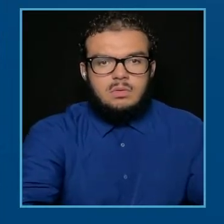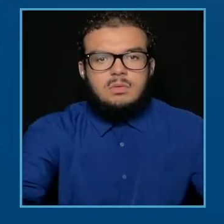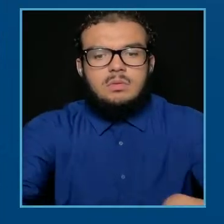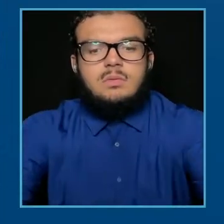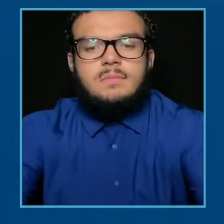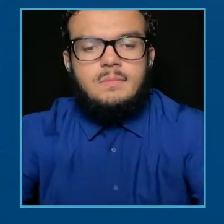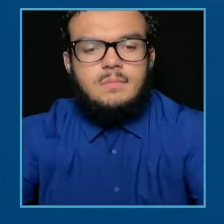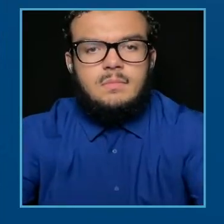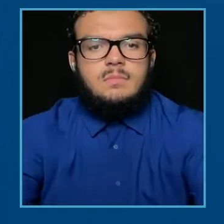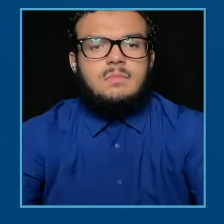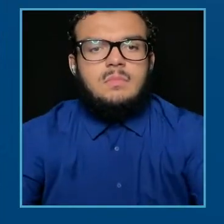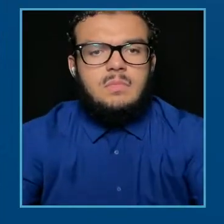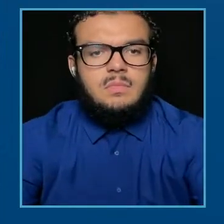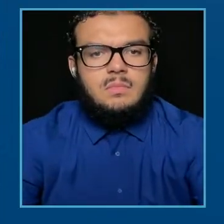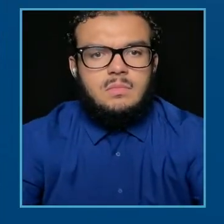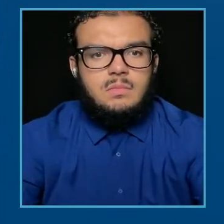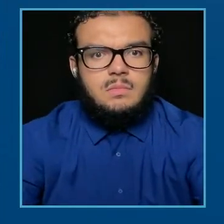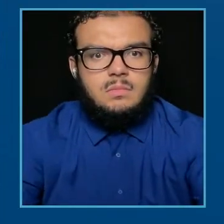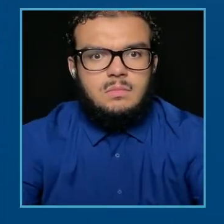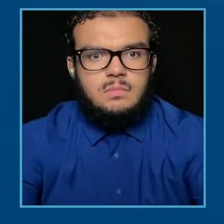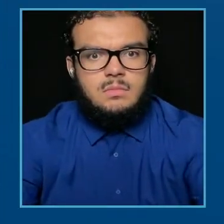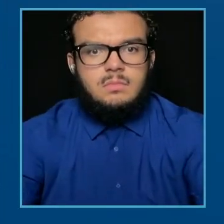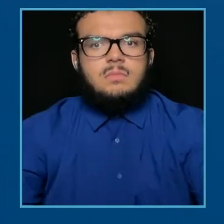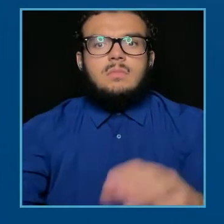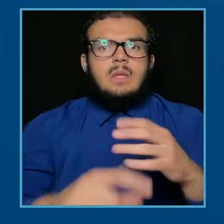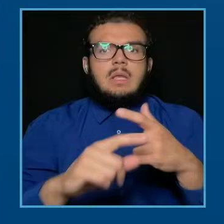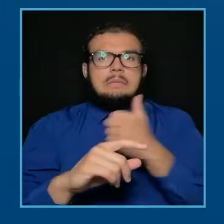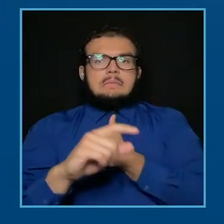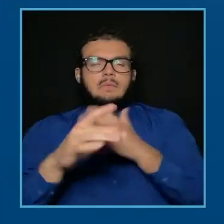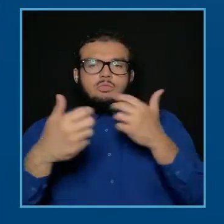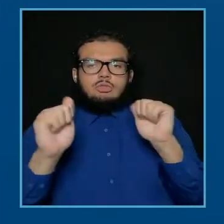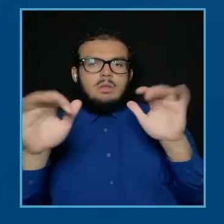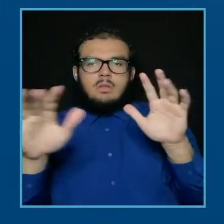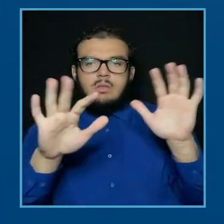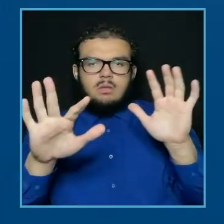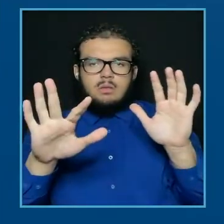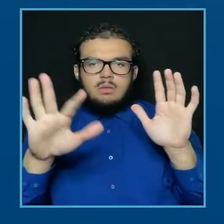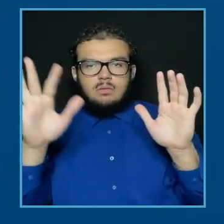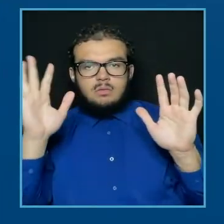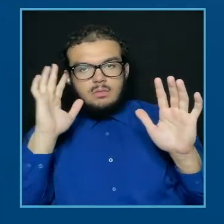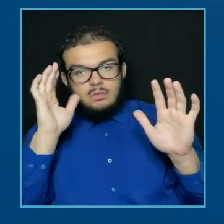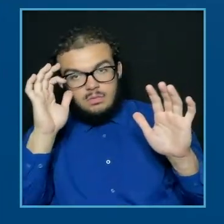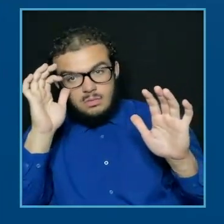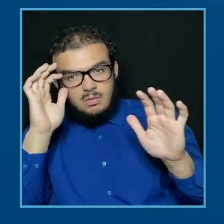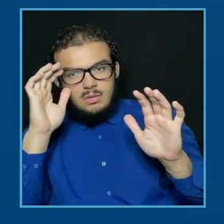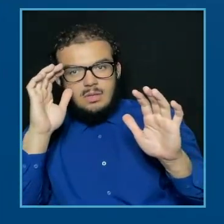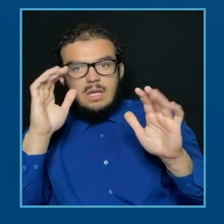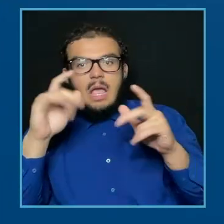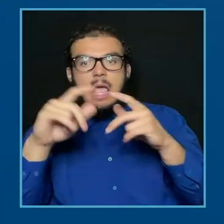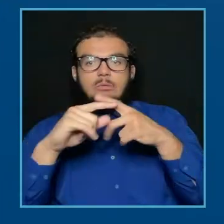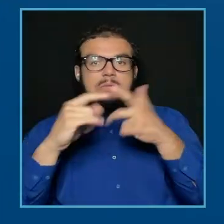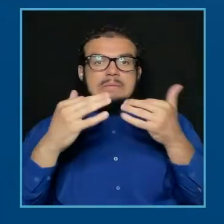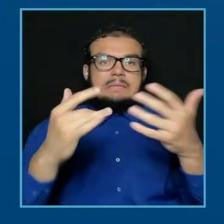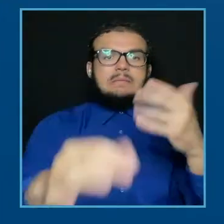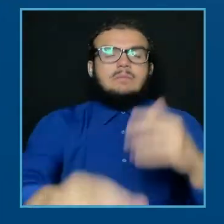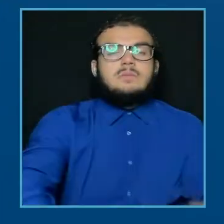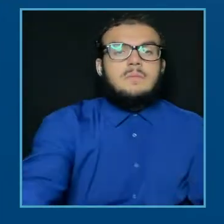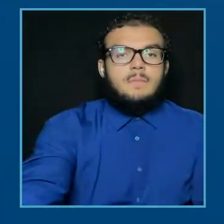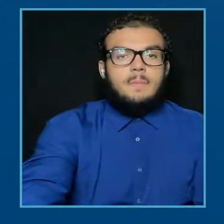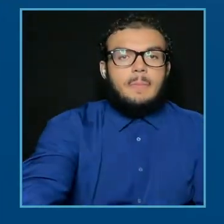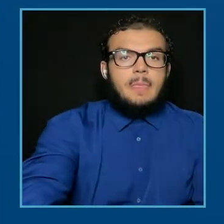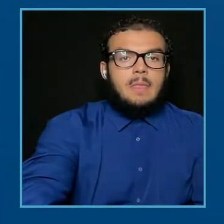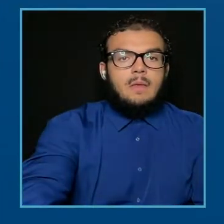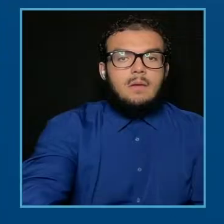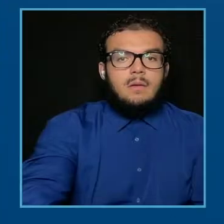unmute Wendy? Please. Sorry, No. I'm just trying to herd to a finish line. Yes, no, I just got myself a